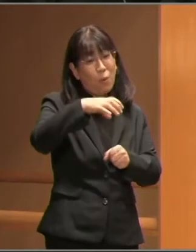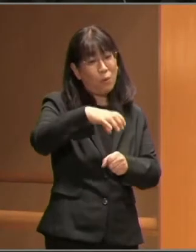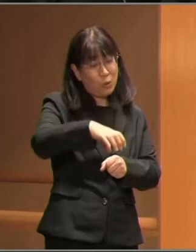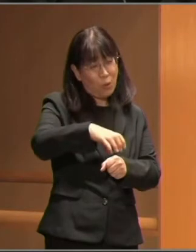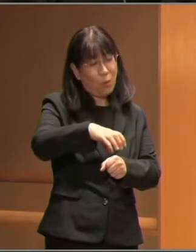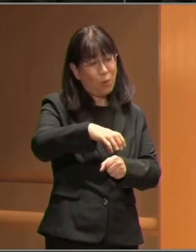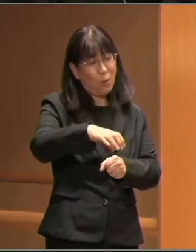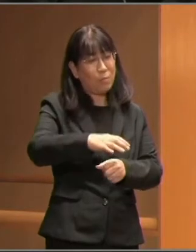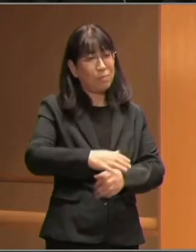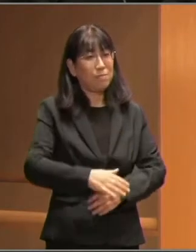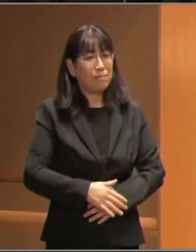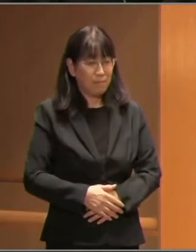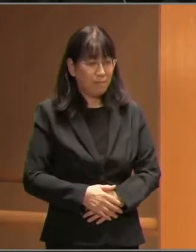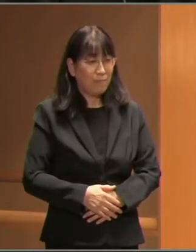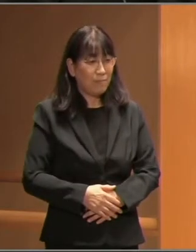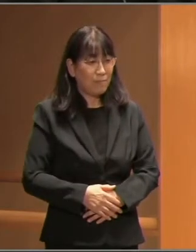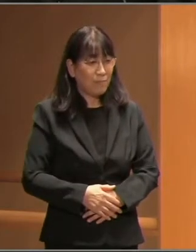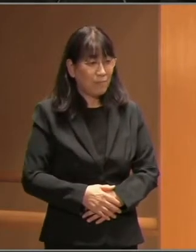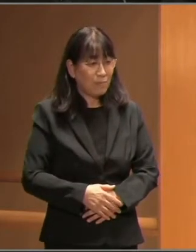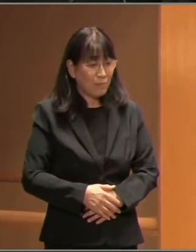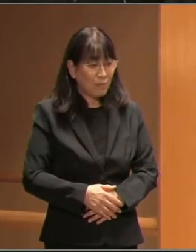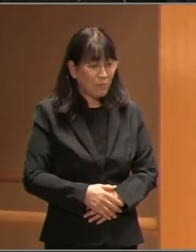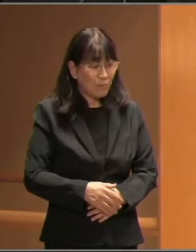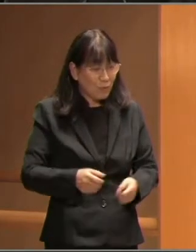our paper mill.